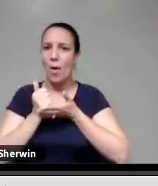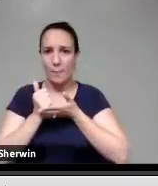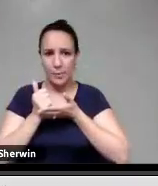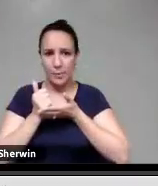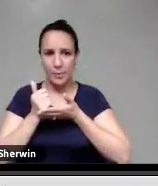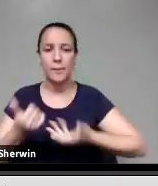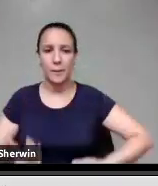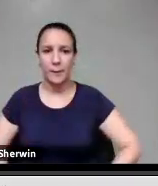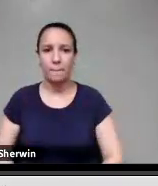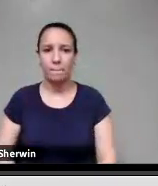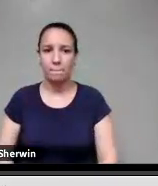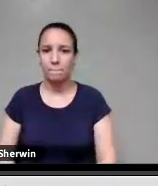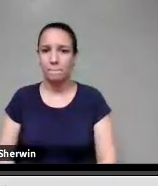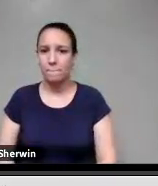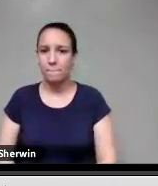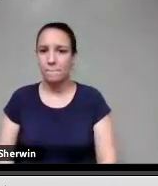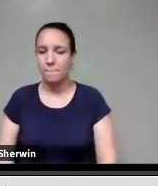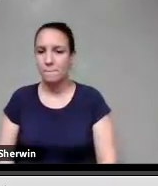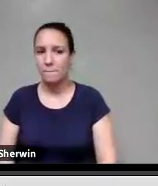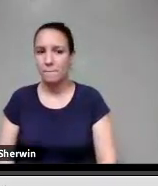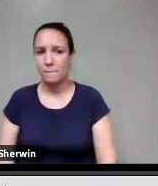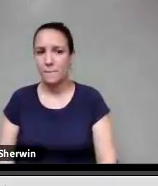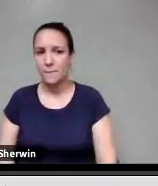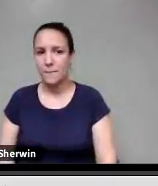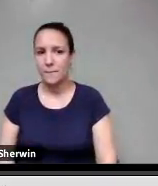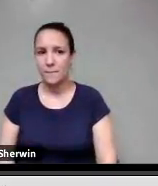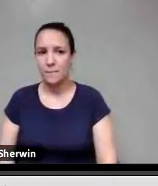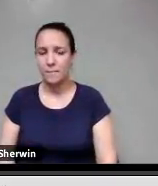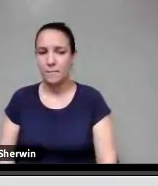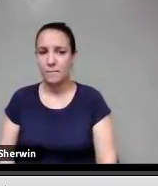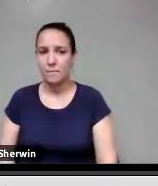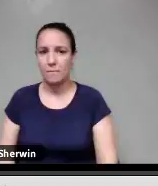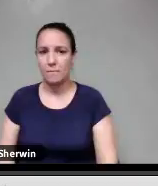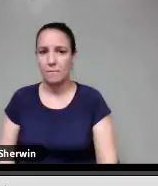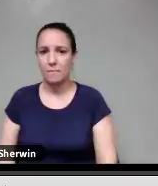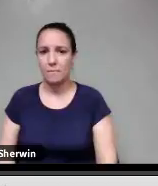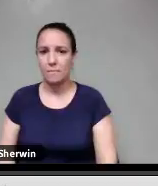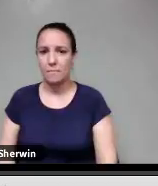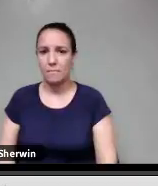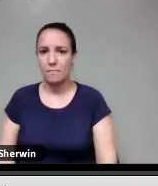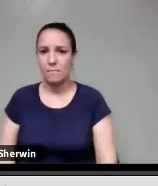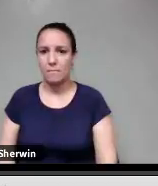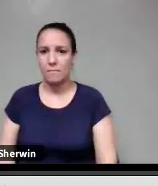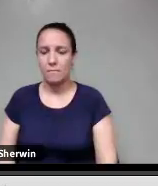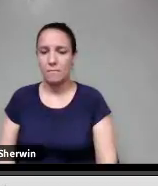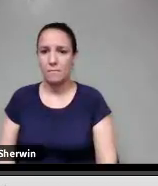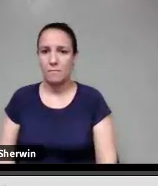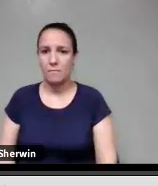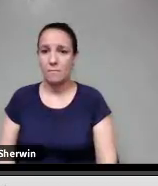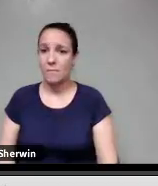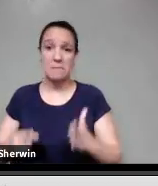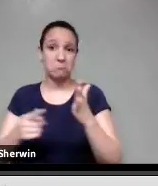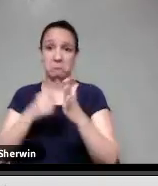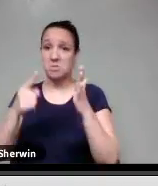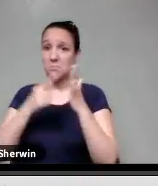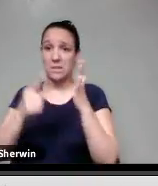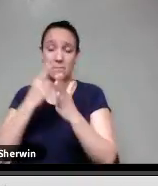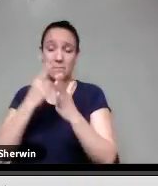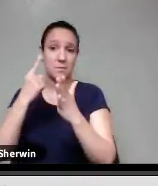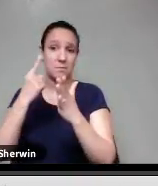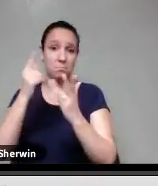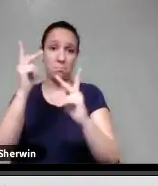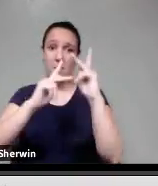the time, some of this stuff will come to you without you even doing anything specific to solicit that feedback from